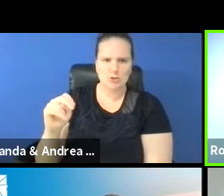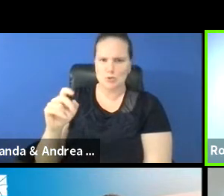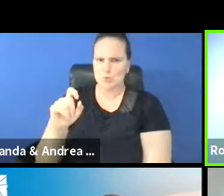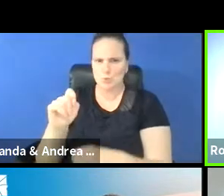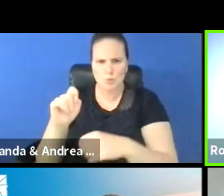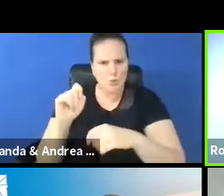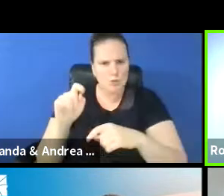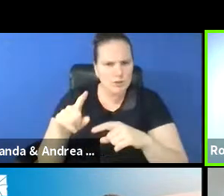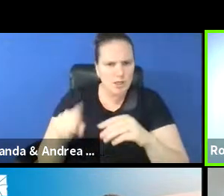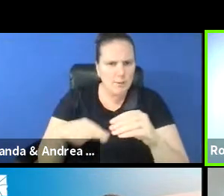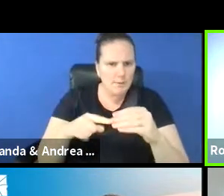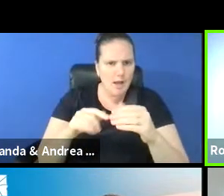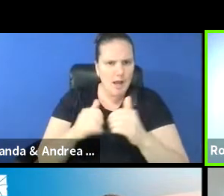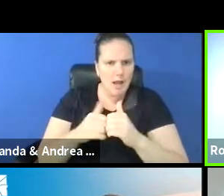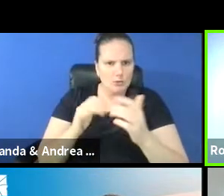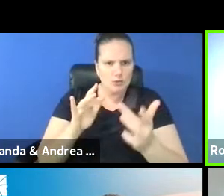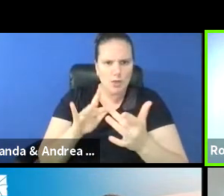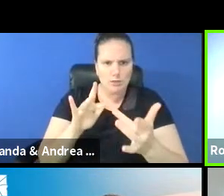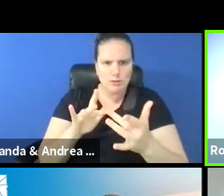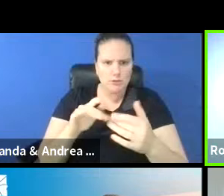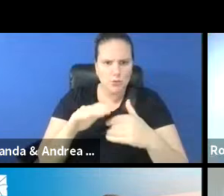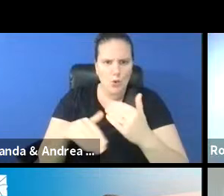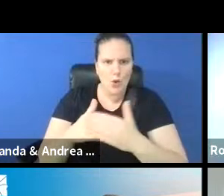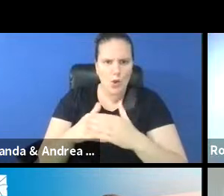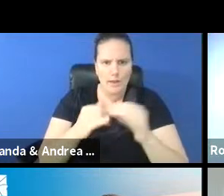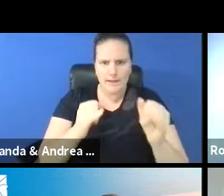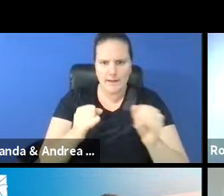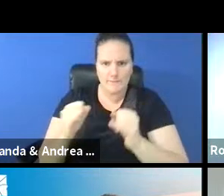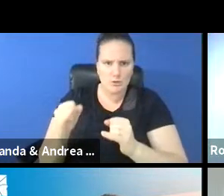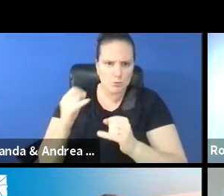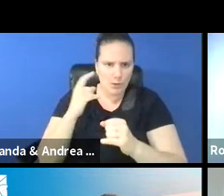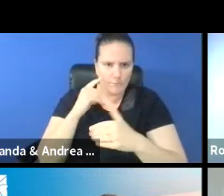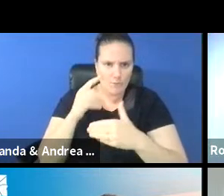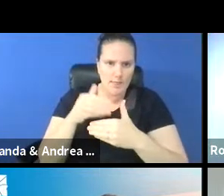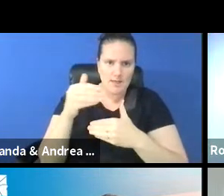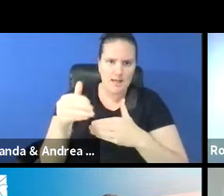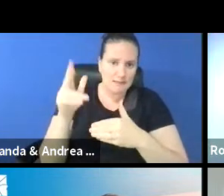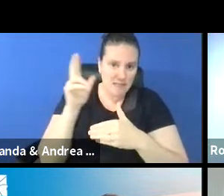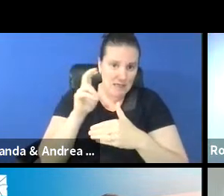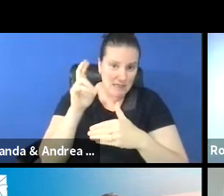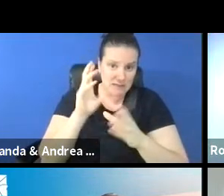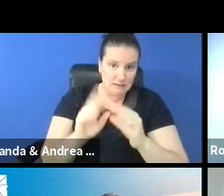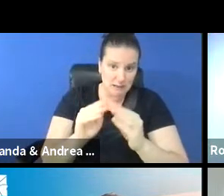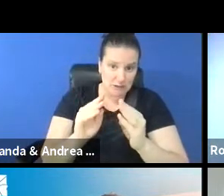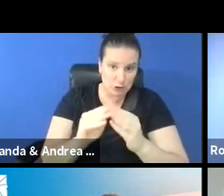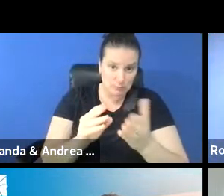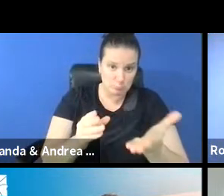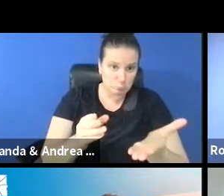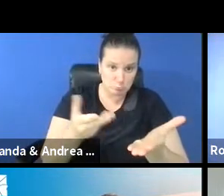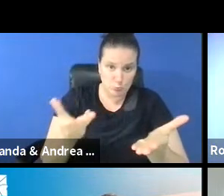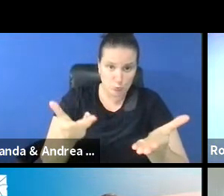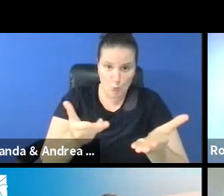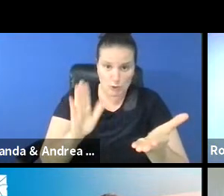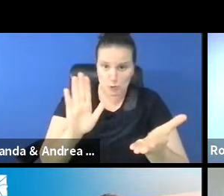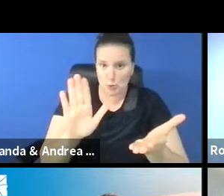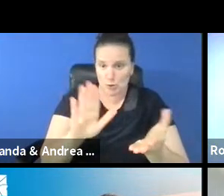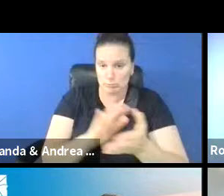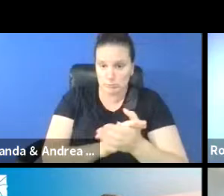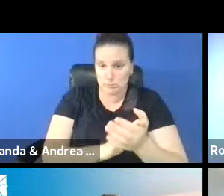question about how you're reaching out to all of the individuals for the next listening sessions. What's been